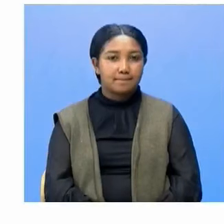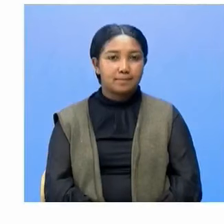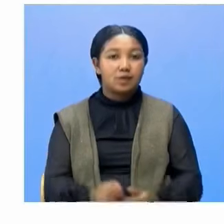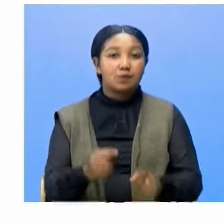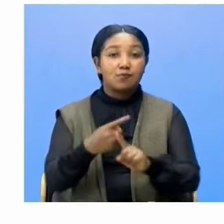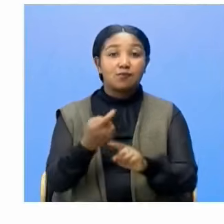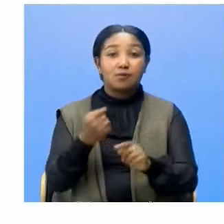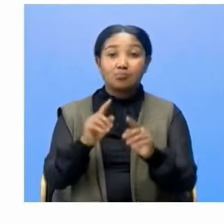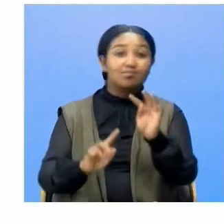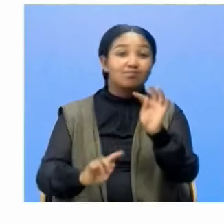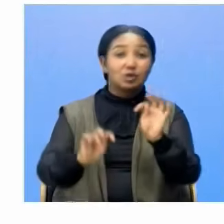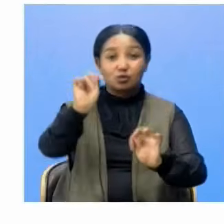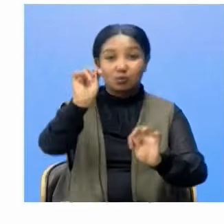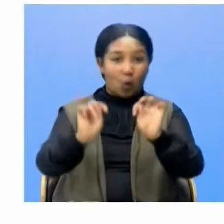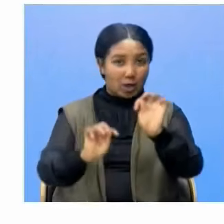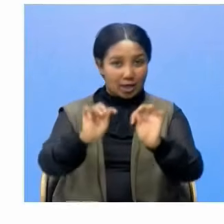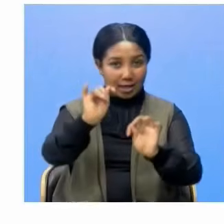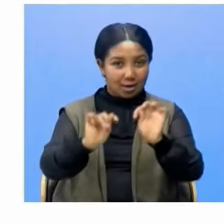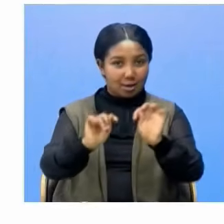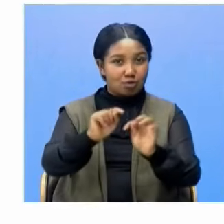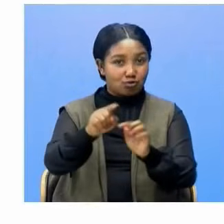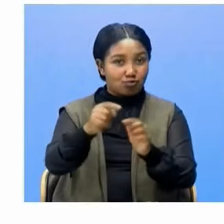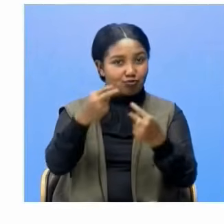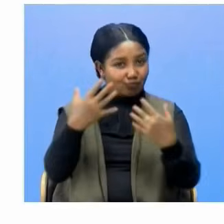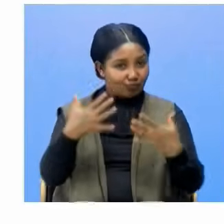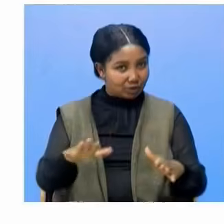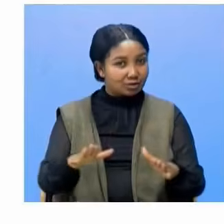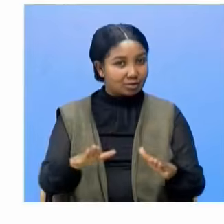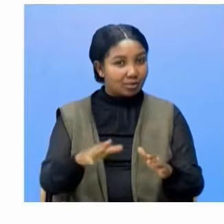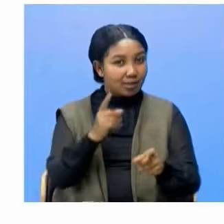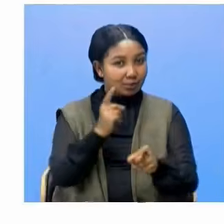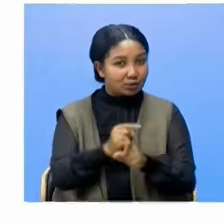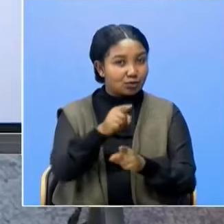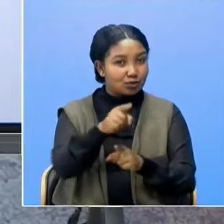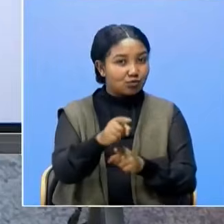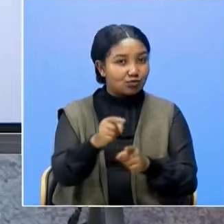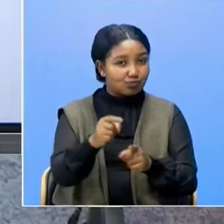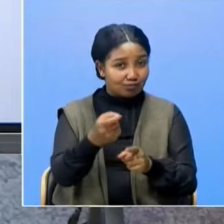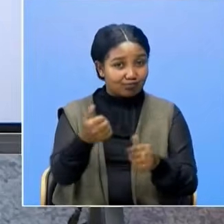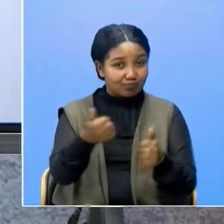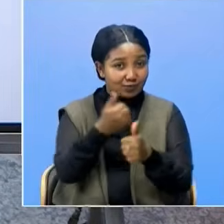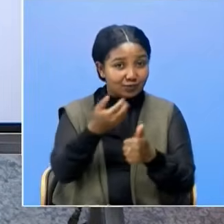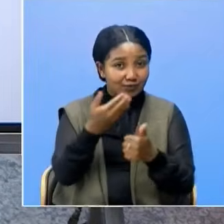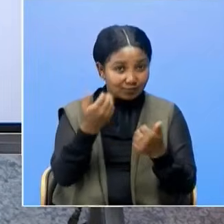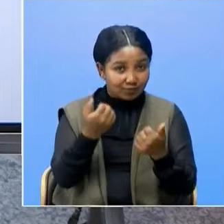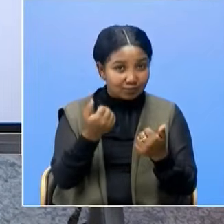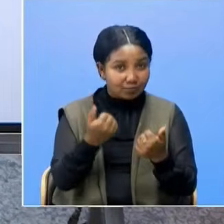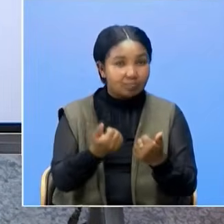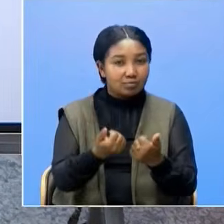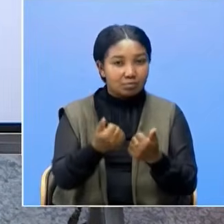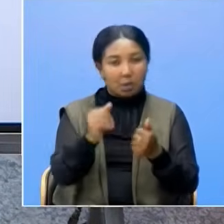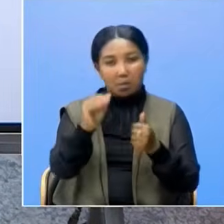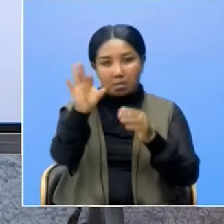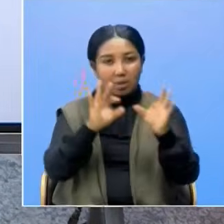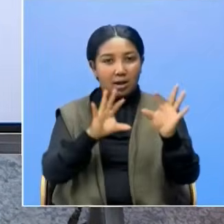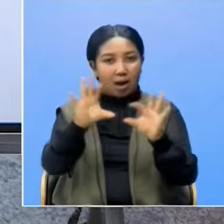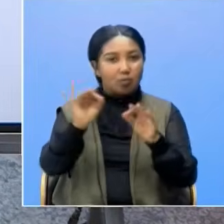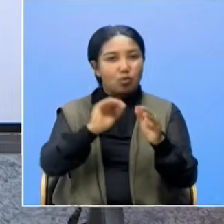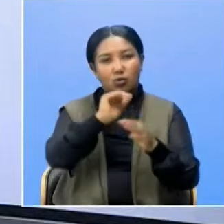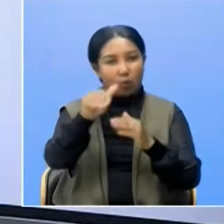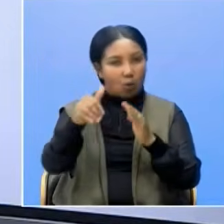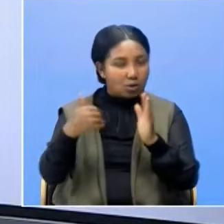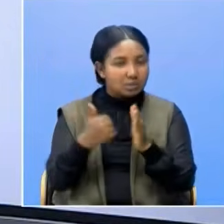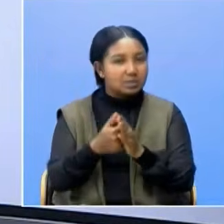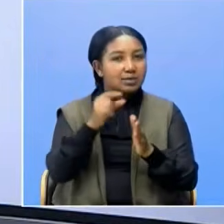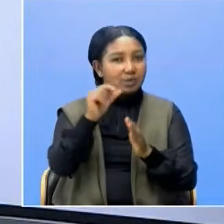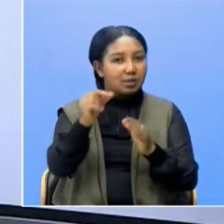From the story that you heard, I'm sure you heard it very carefully, let us pick out, not all, but some